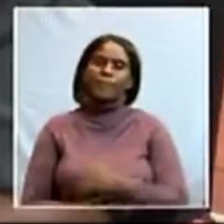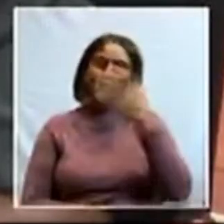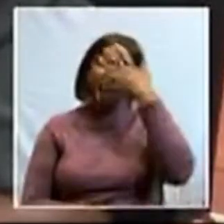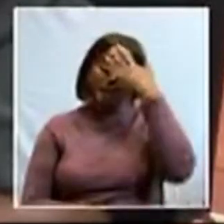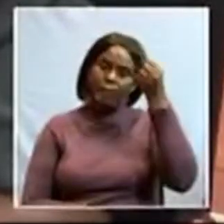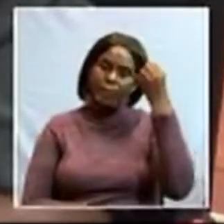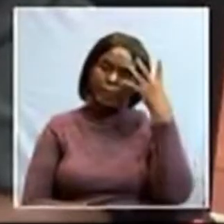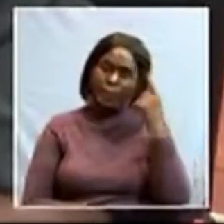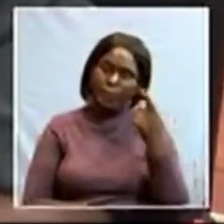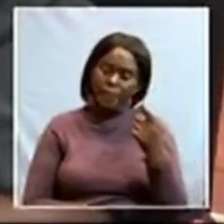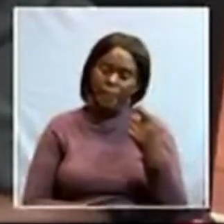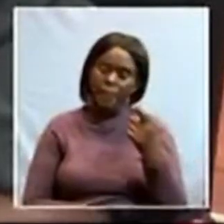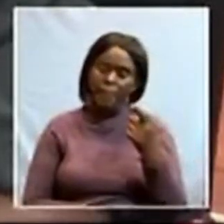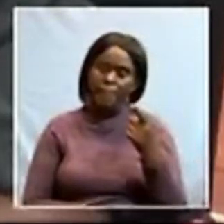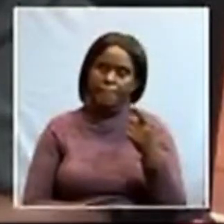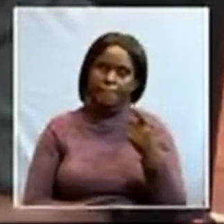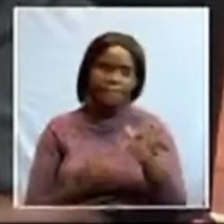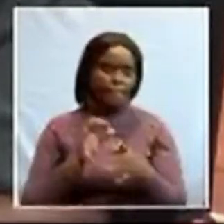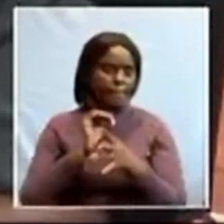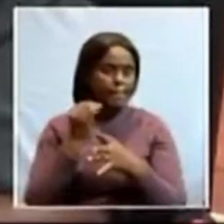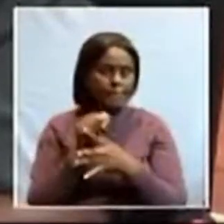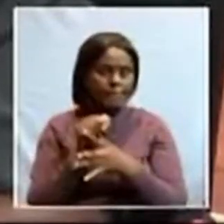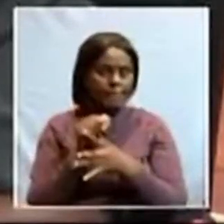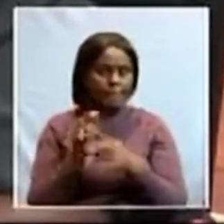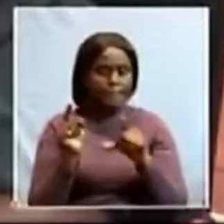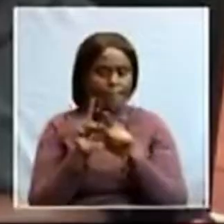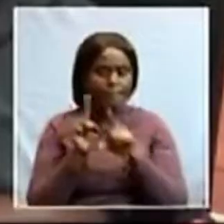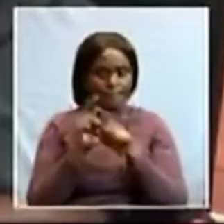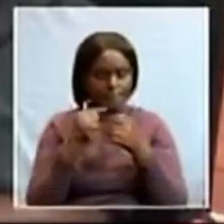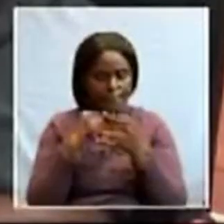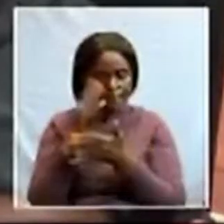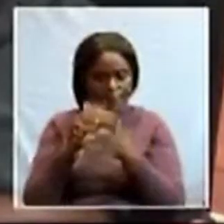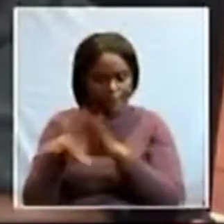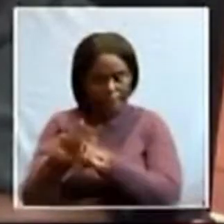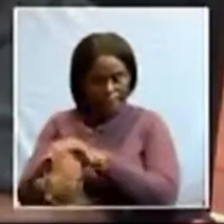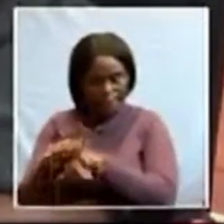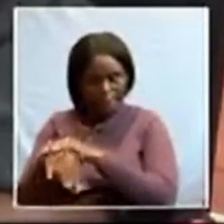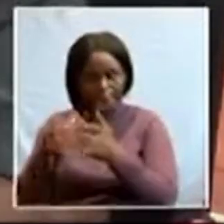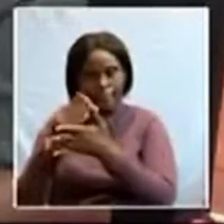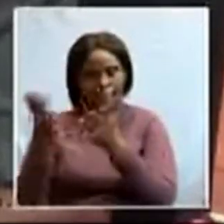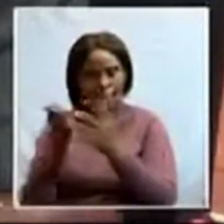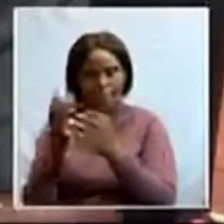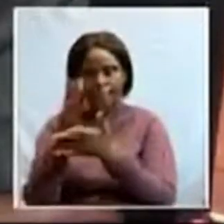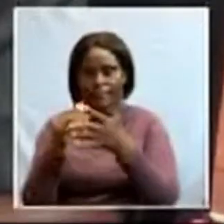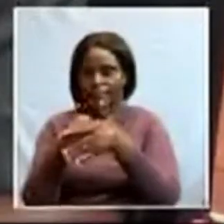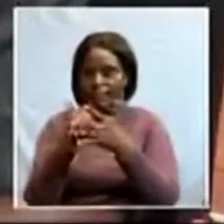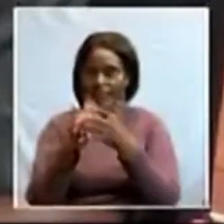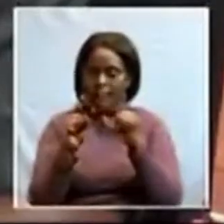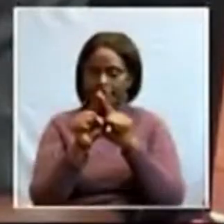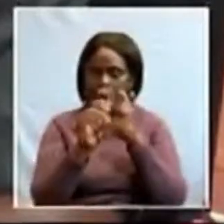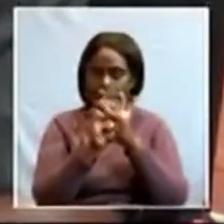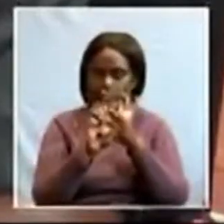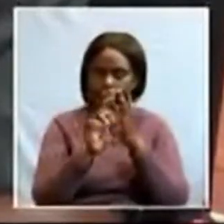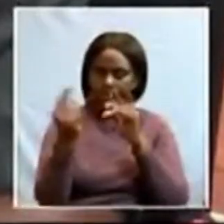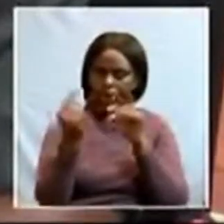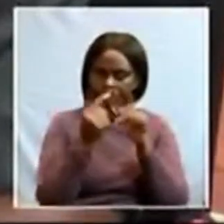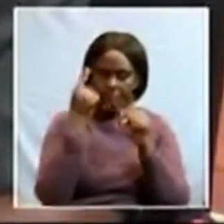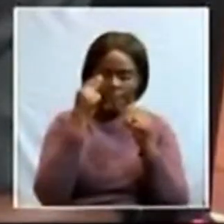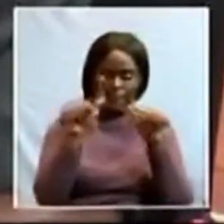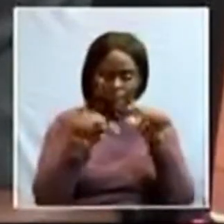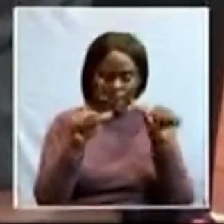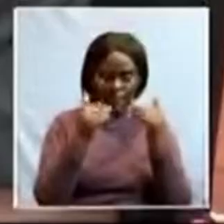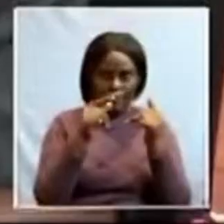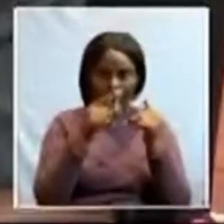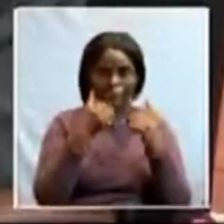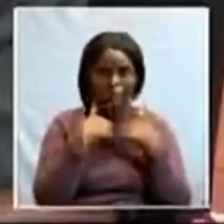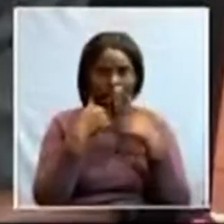negligence, or there is some fraud somewhere, somehow, such that when they come for audit now, you